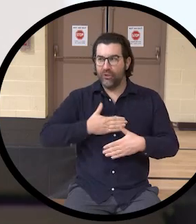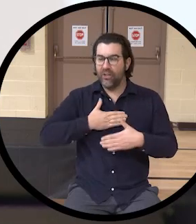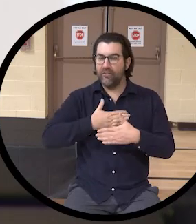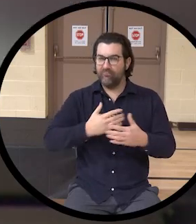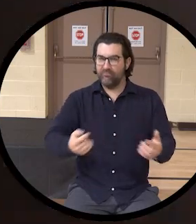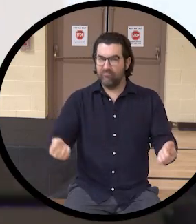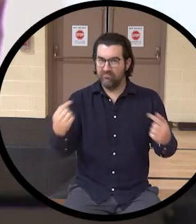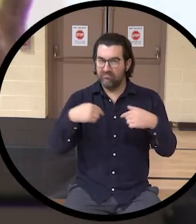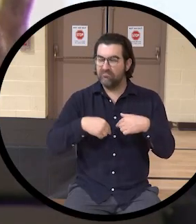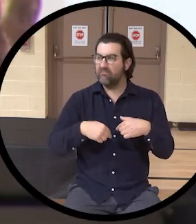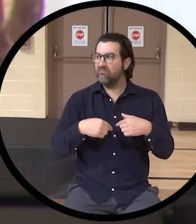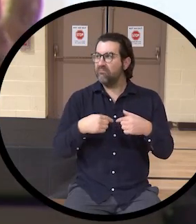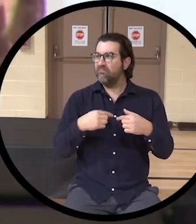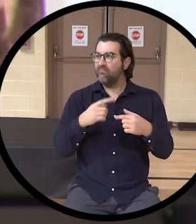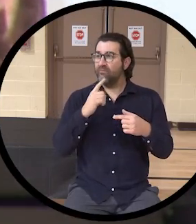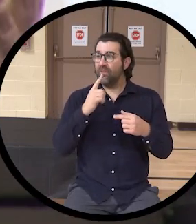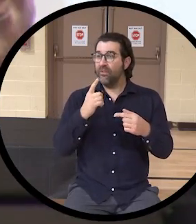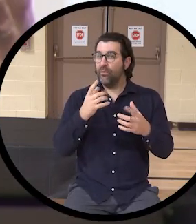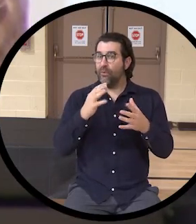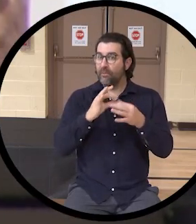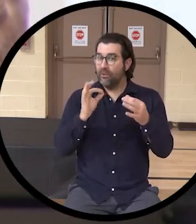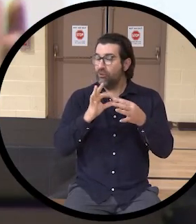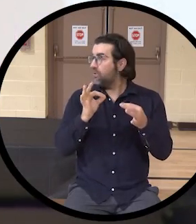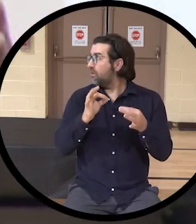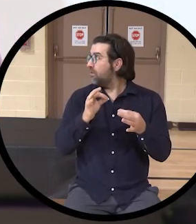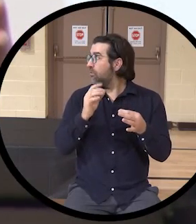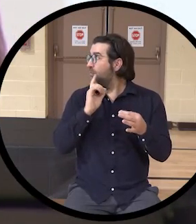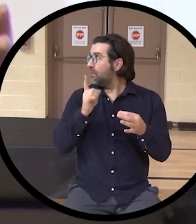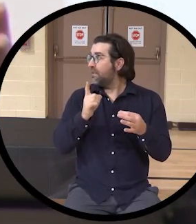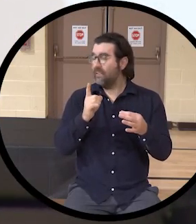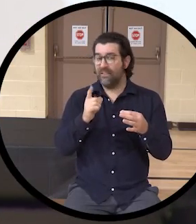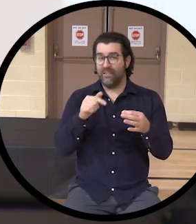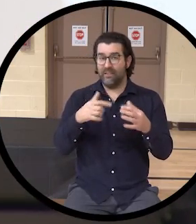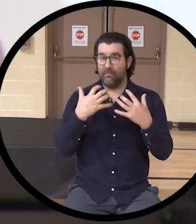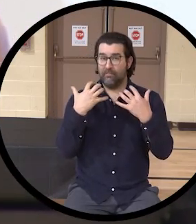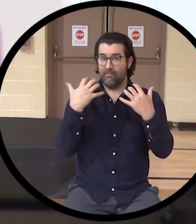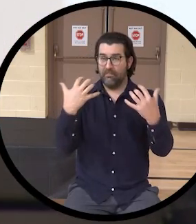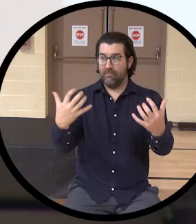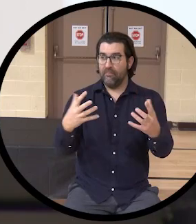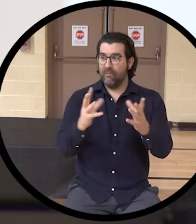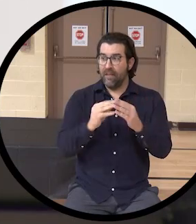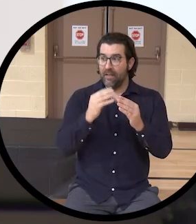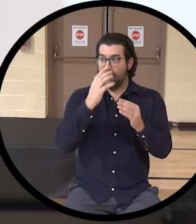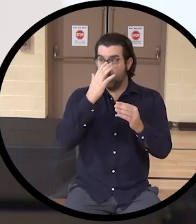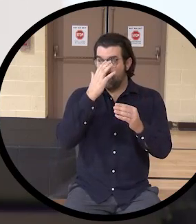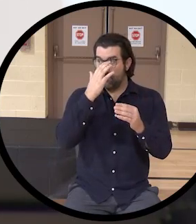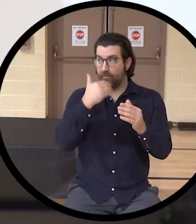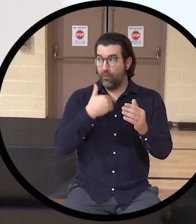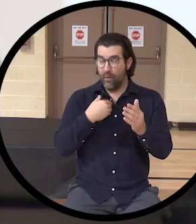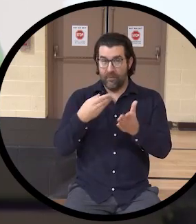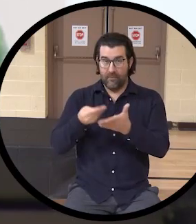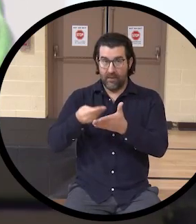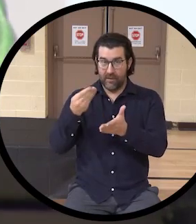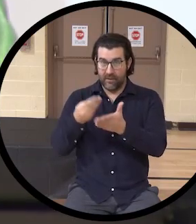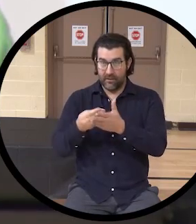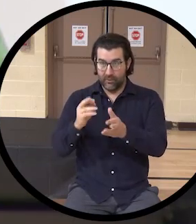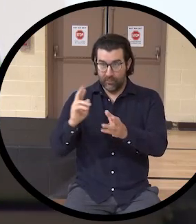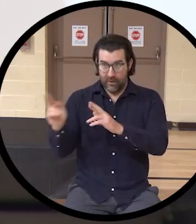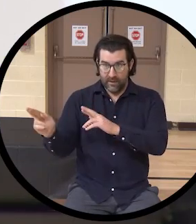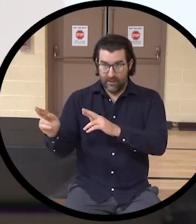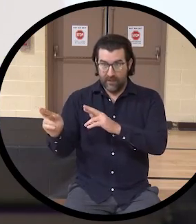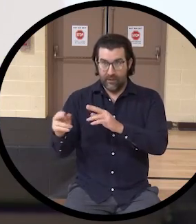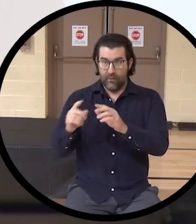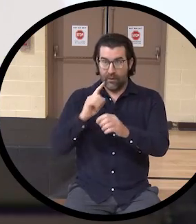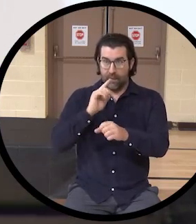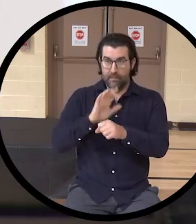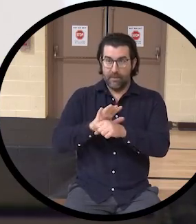and I just want to say how great it is to finally get to this stage of a meeting where we have funding in place. We have a commitment